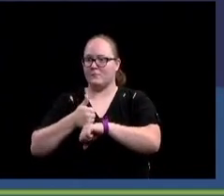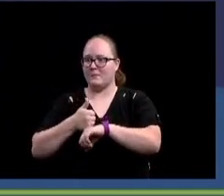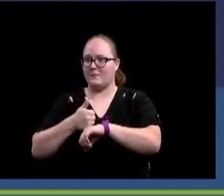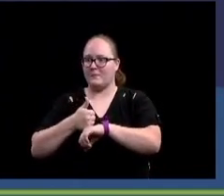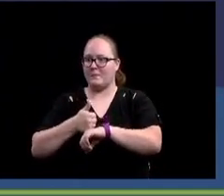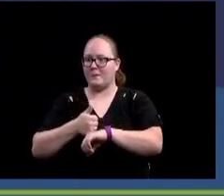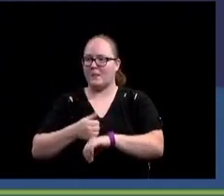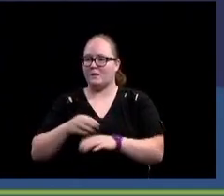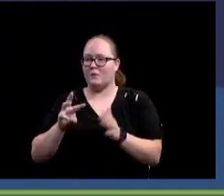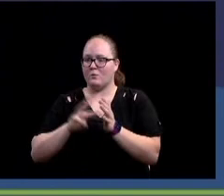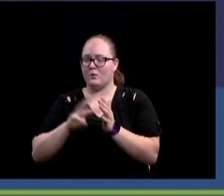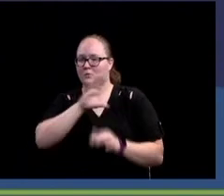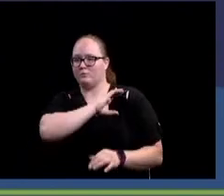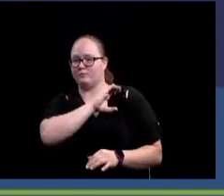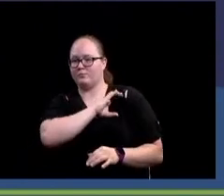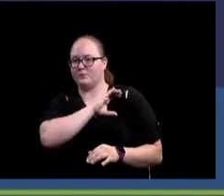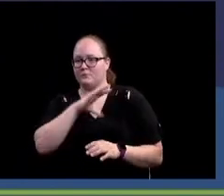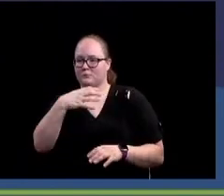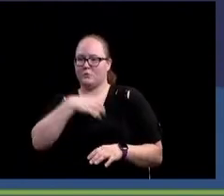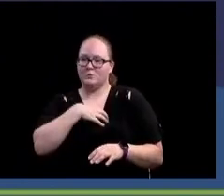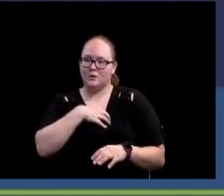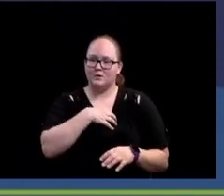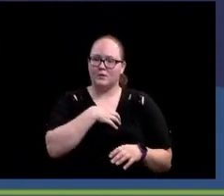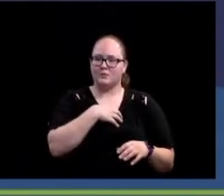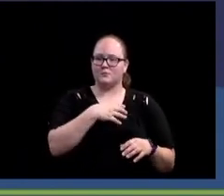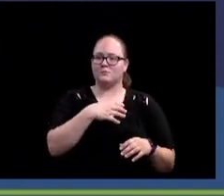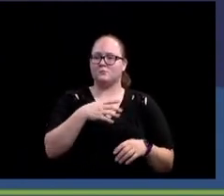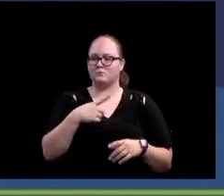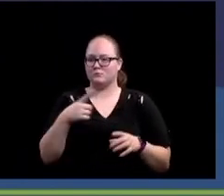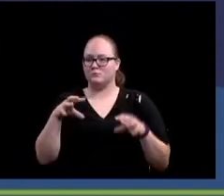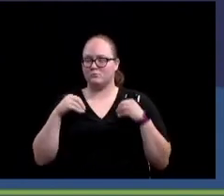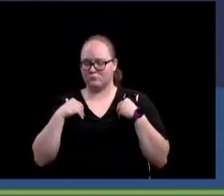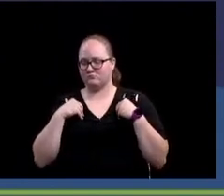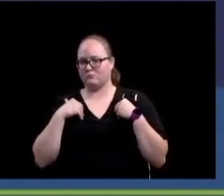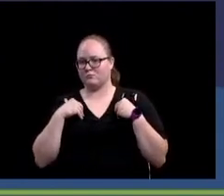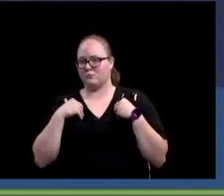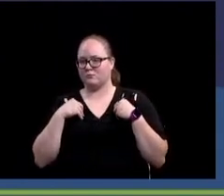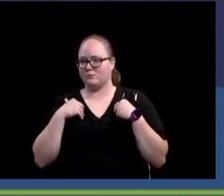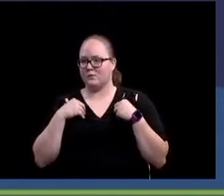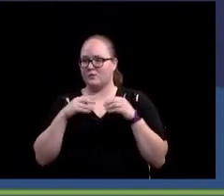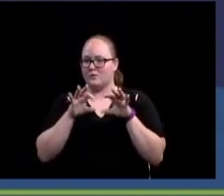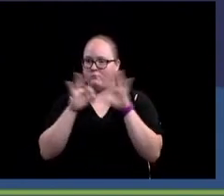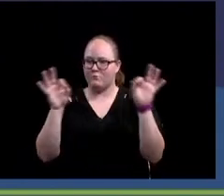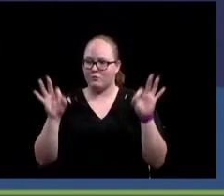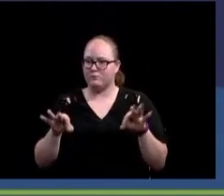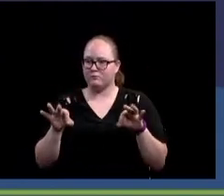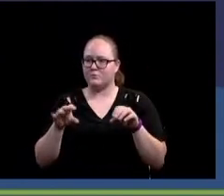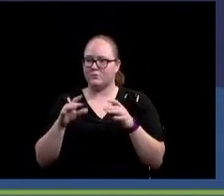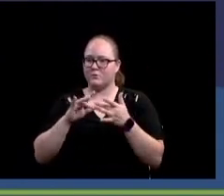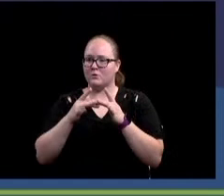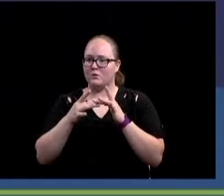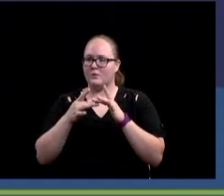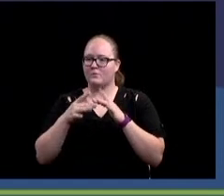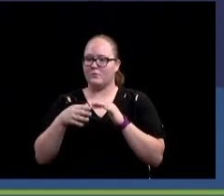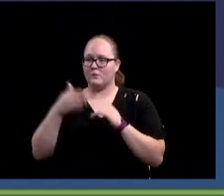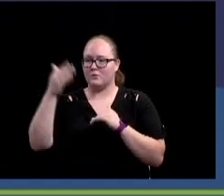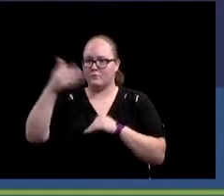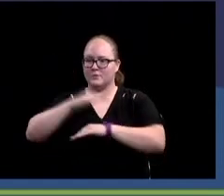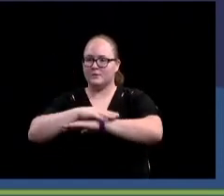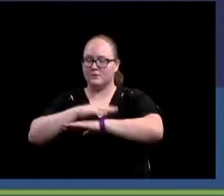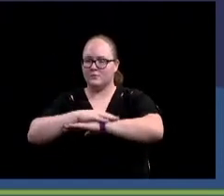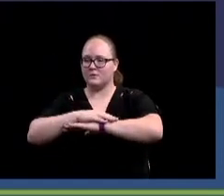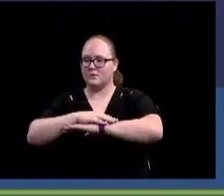department. Complaint forms are available on the website or at the front desk of the police department, both in English and in Spanish.